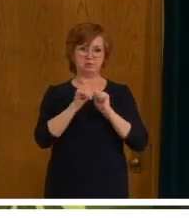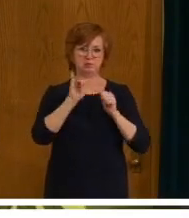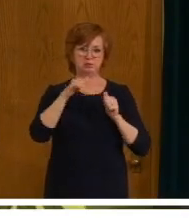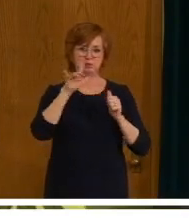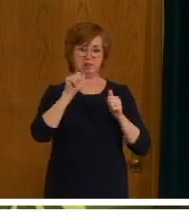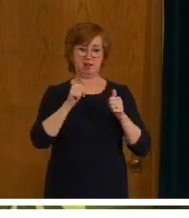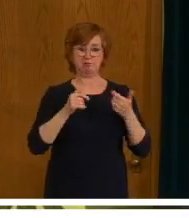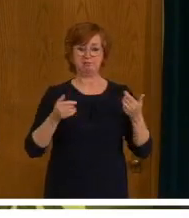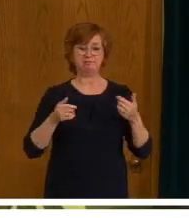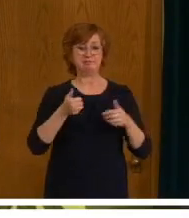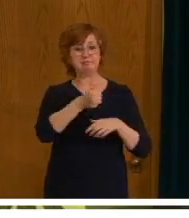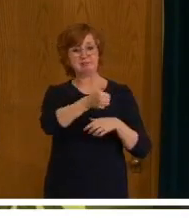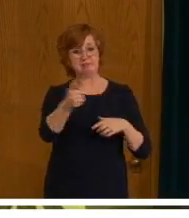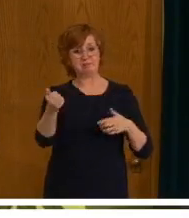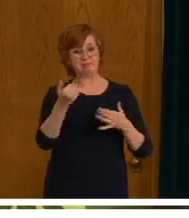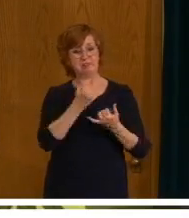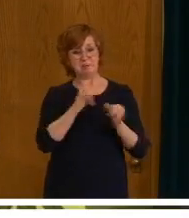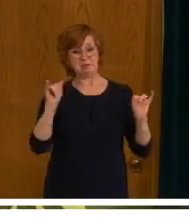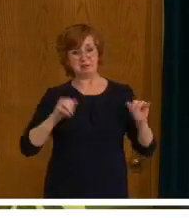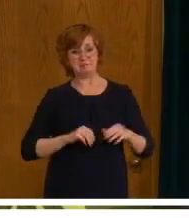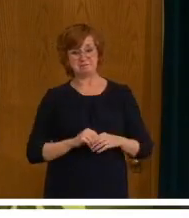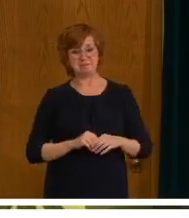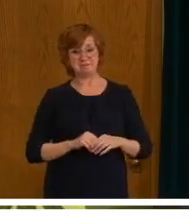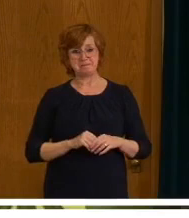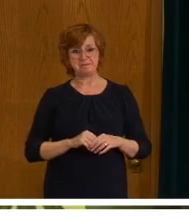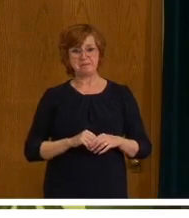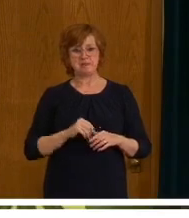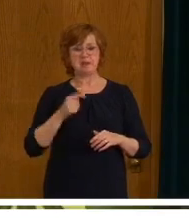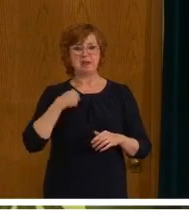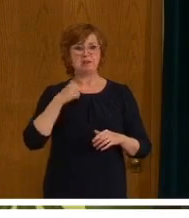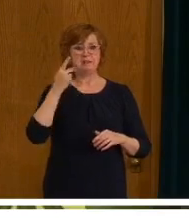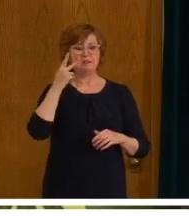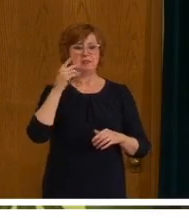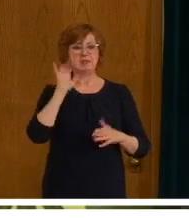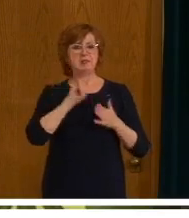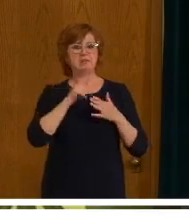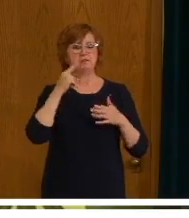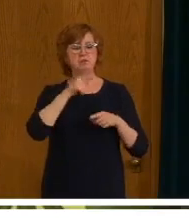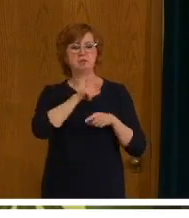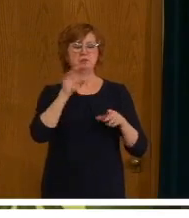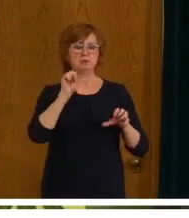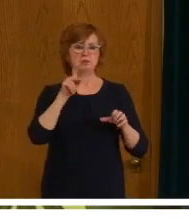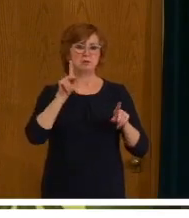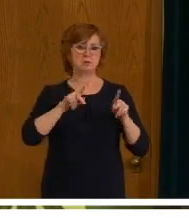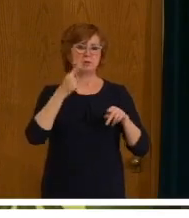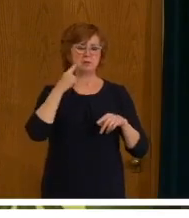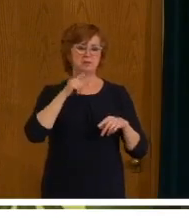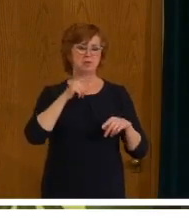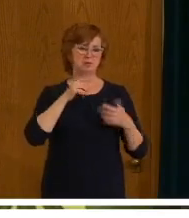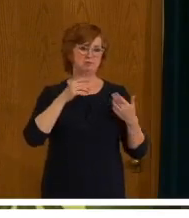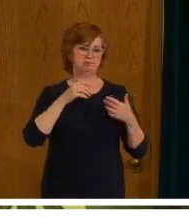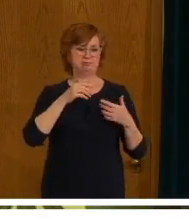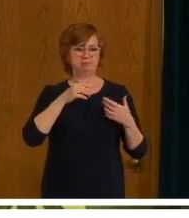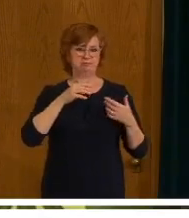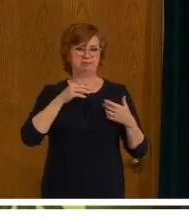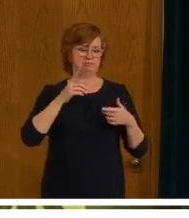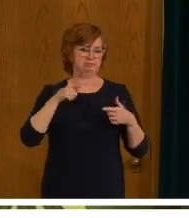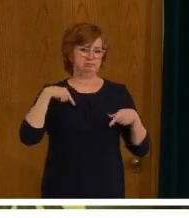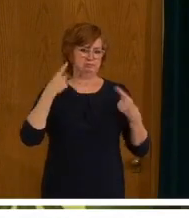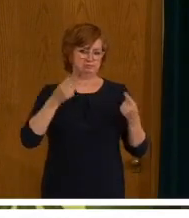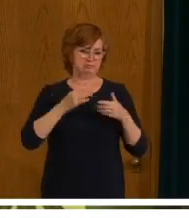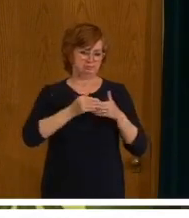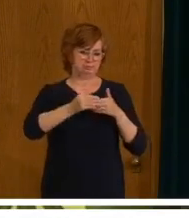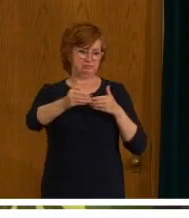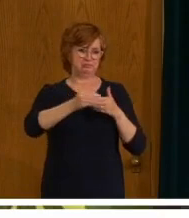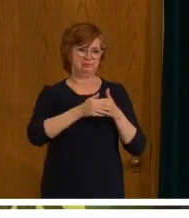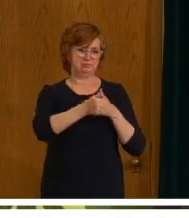personal responsibility that I've seen Saskatchewan people conduct themselves with throughout the course of the past year, but it's going